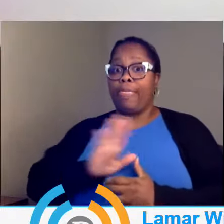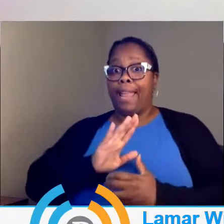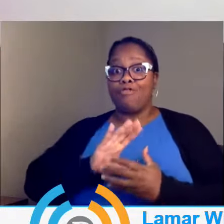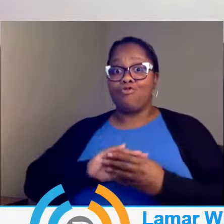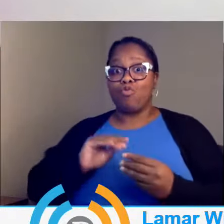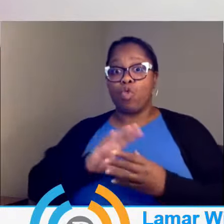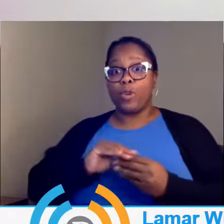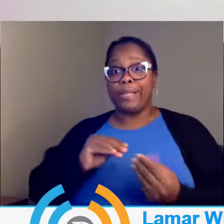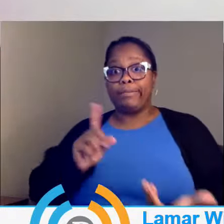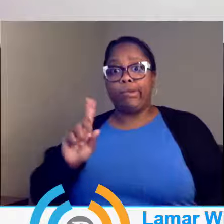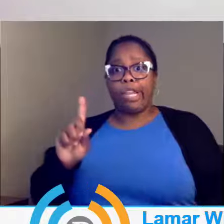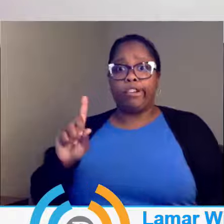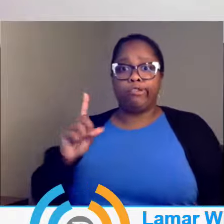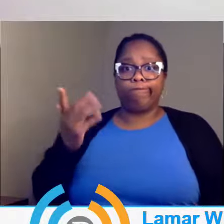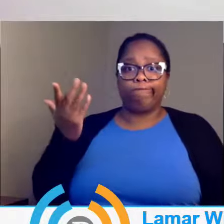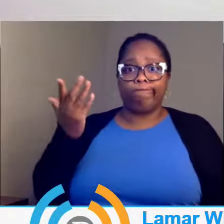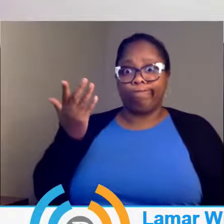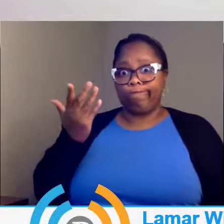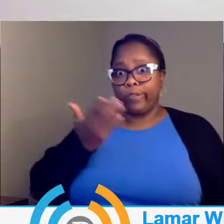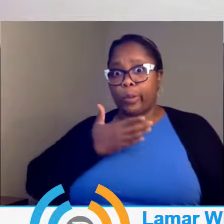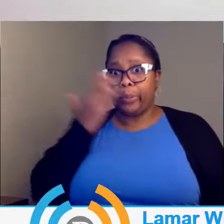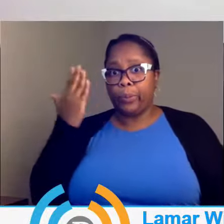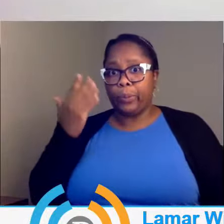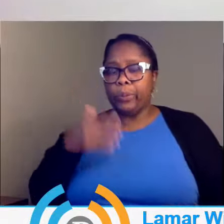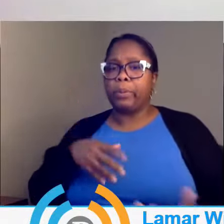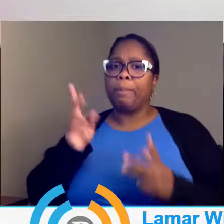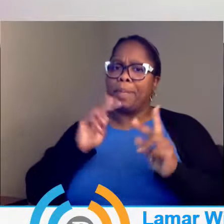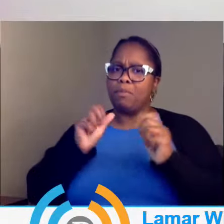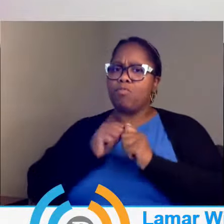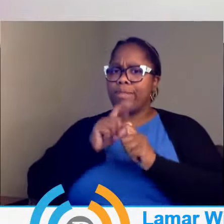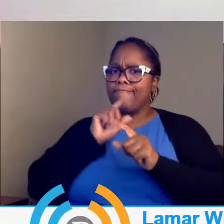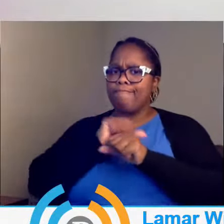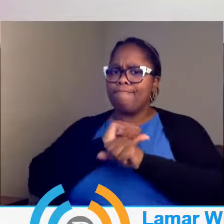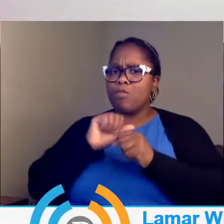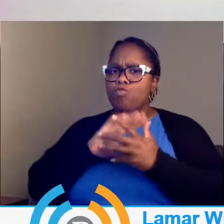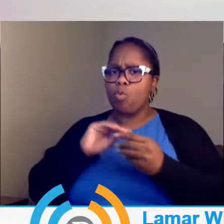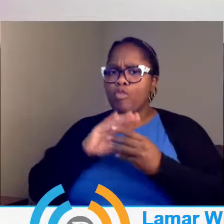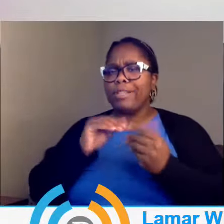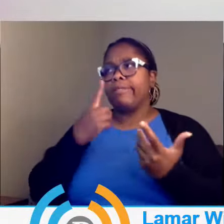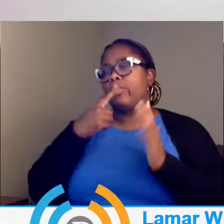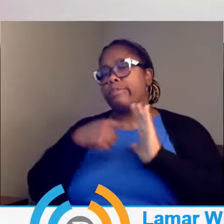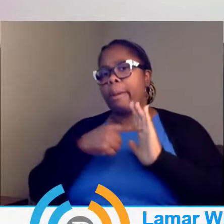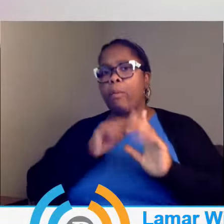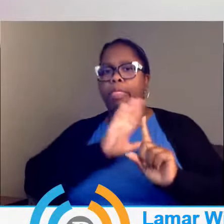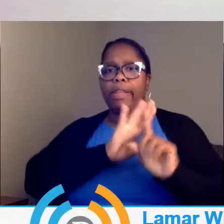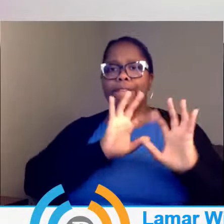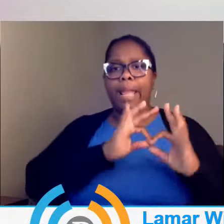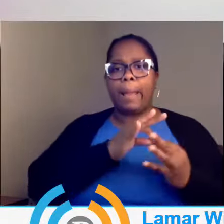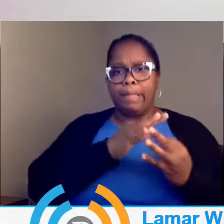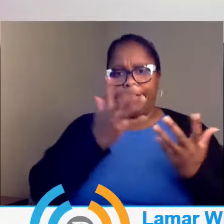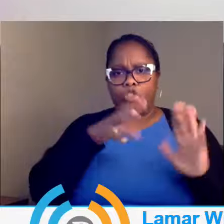by media. Like folks with direct stories, like either their family member was killed,